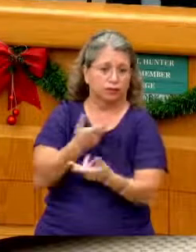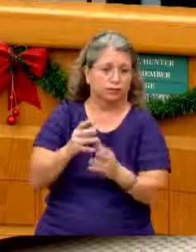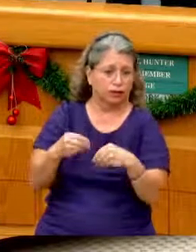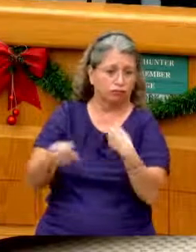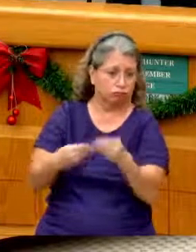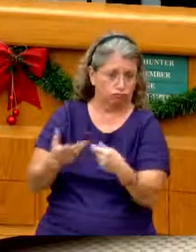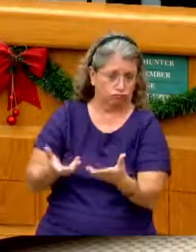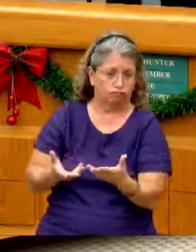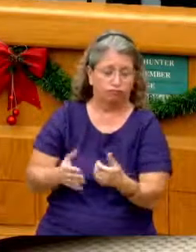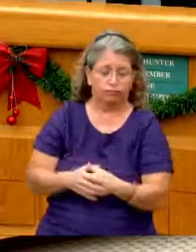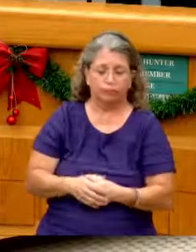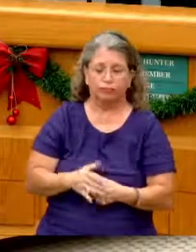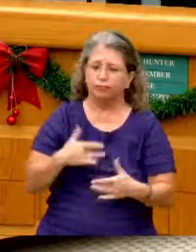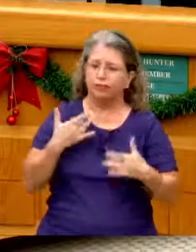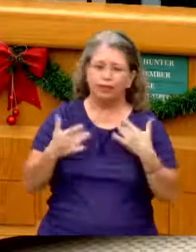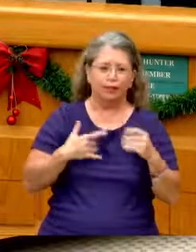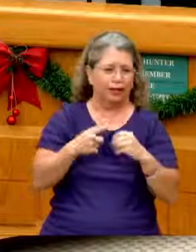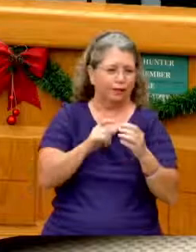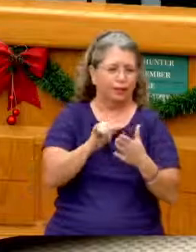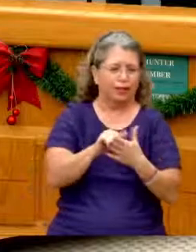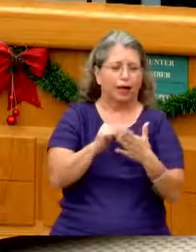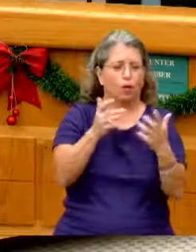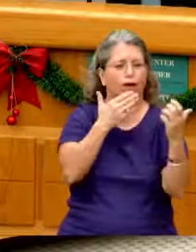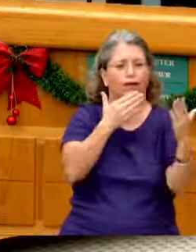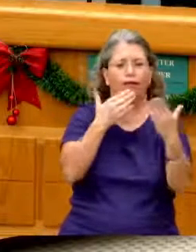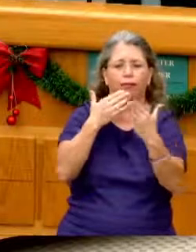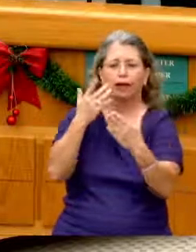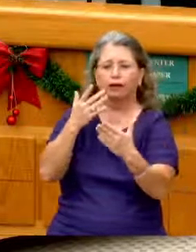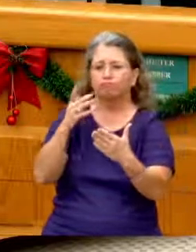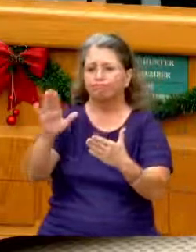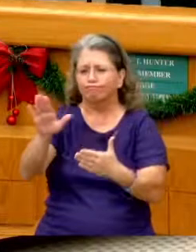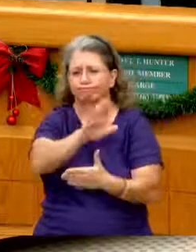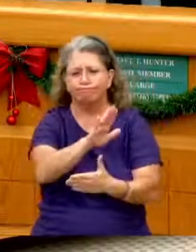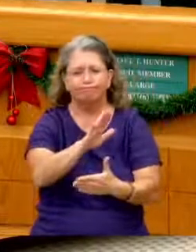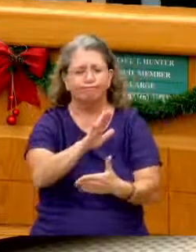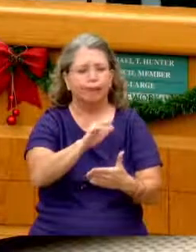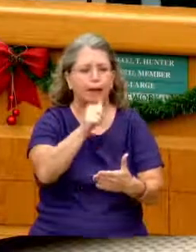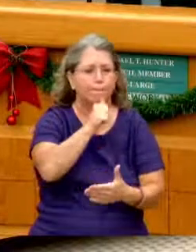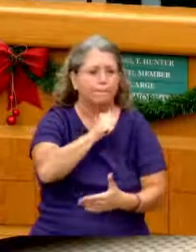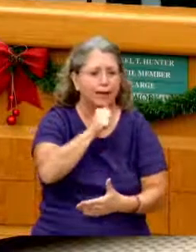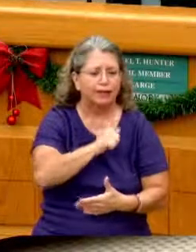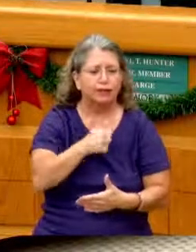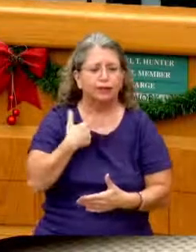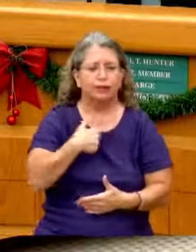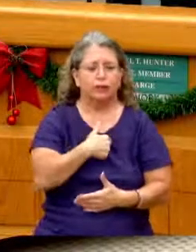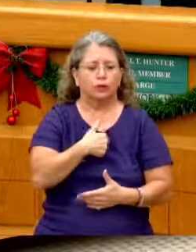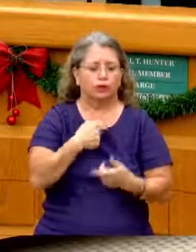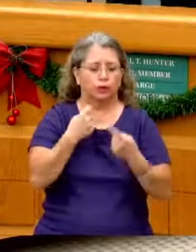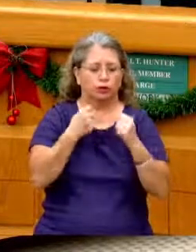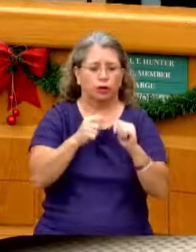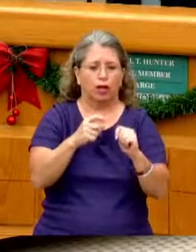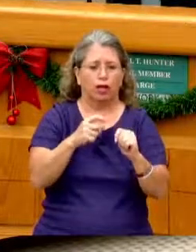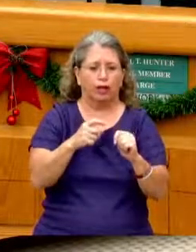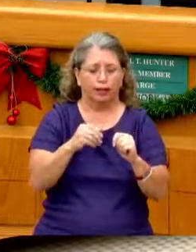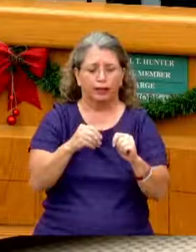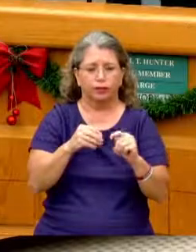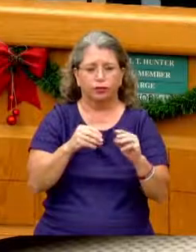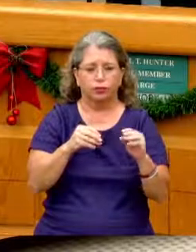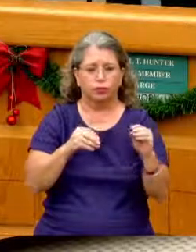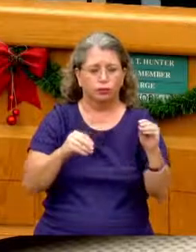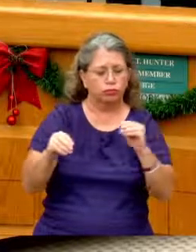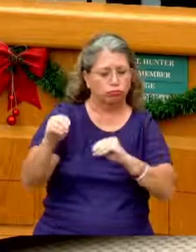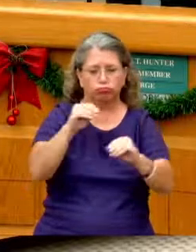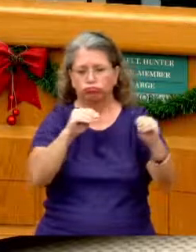about that. I want to thank the community for their patience, because we were trying to kind of move things around to make it